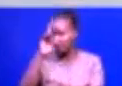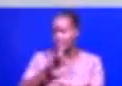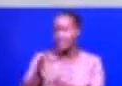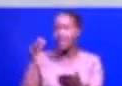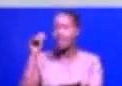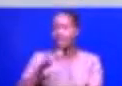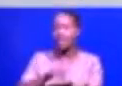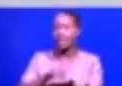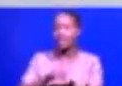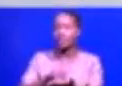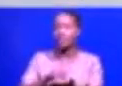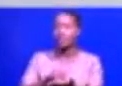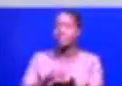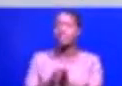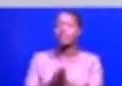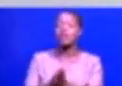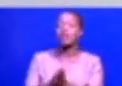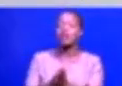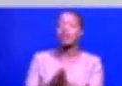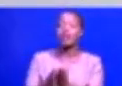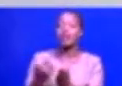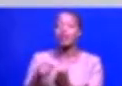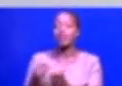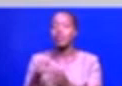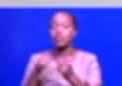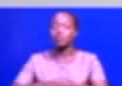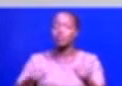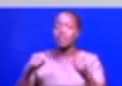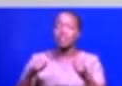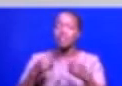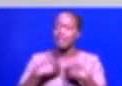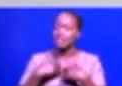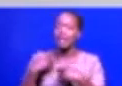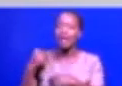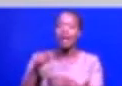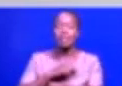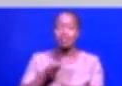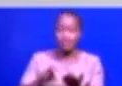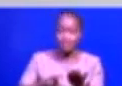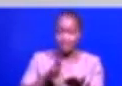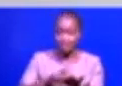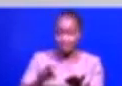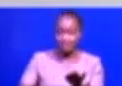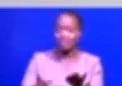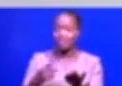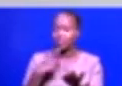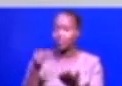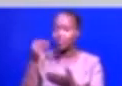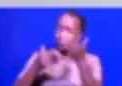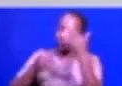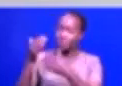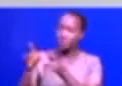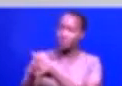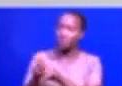again. Of course, our league is superior, and it has a lot of stakes when it comes to our league. And therefore, the universities really